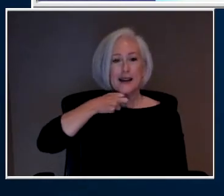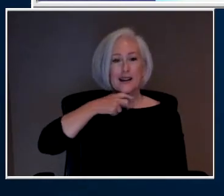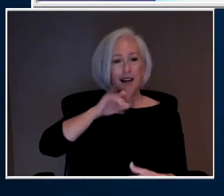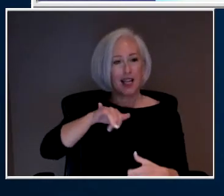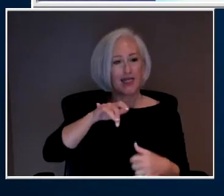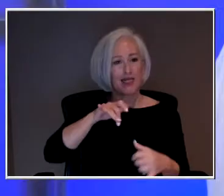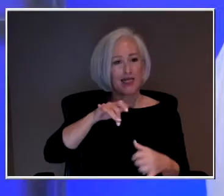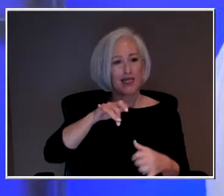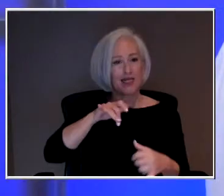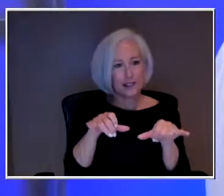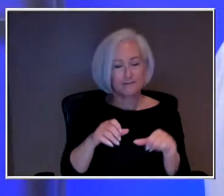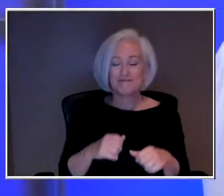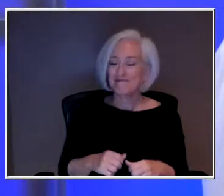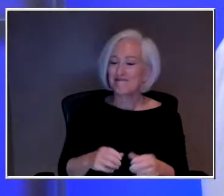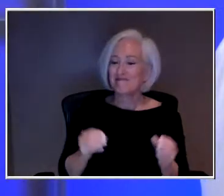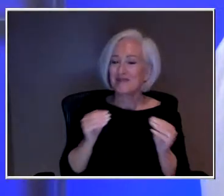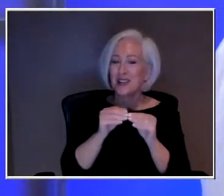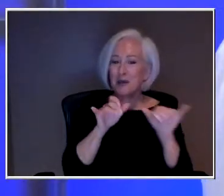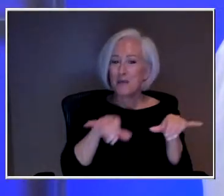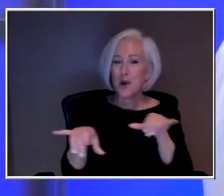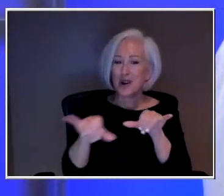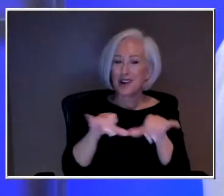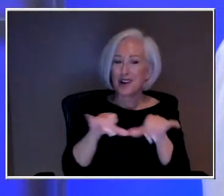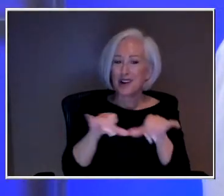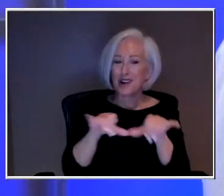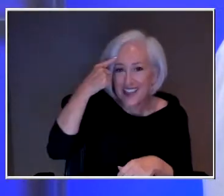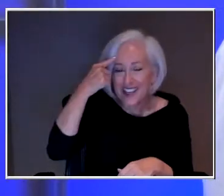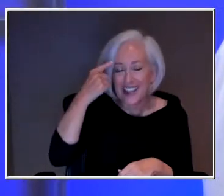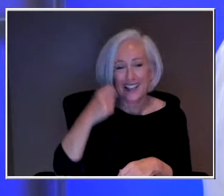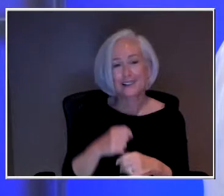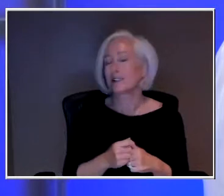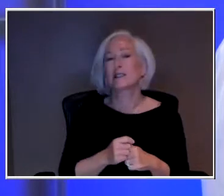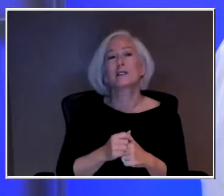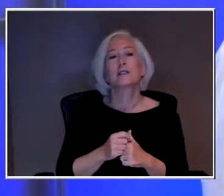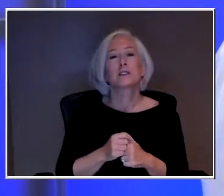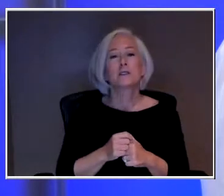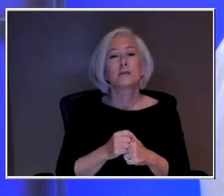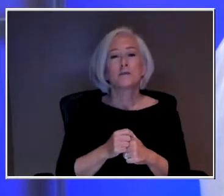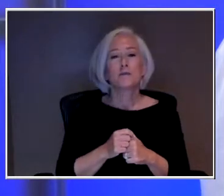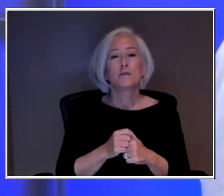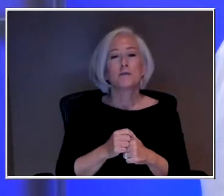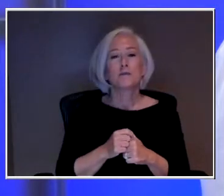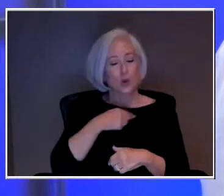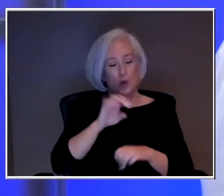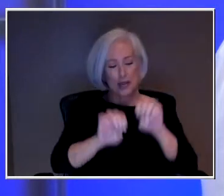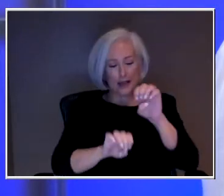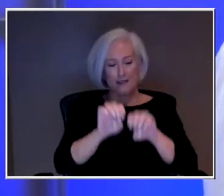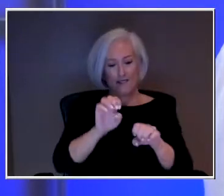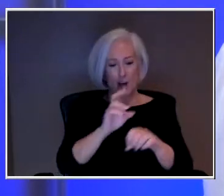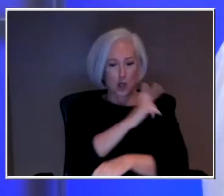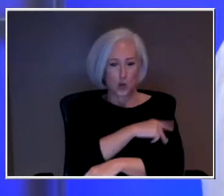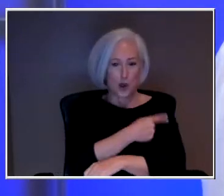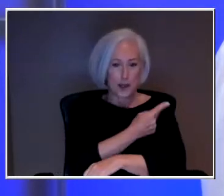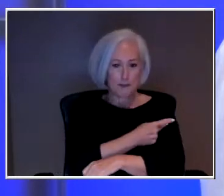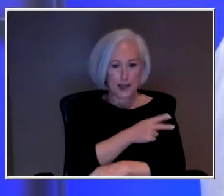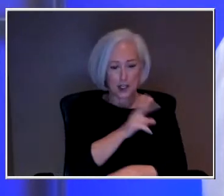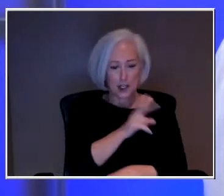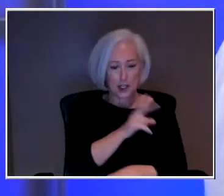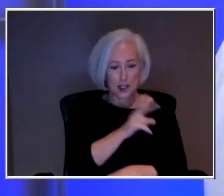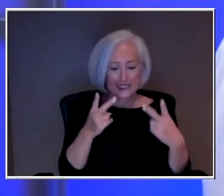more common than you think. So when we kind of evaluate patients, talk with patients, kind of look through their history and